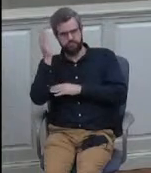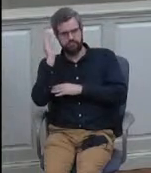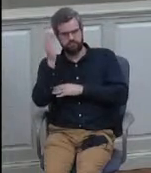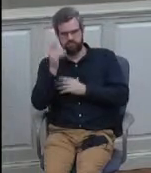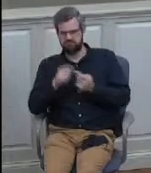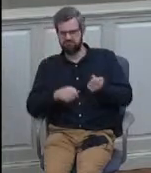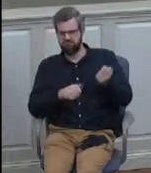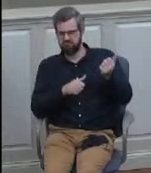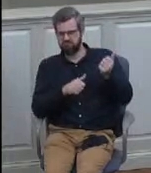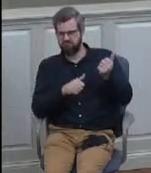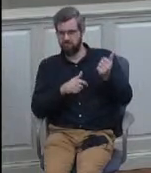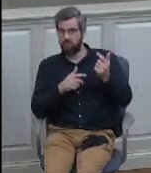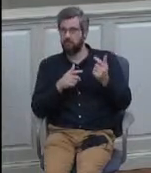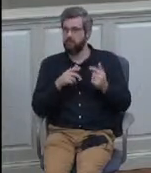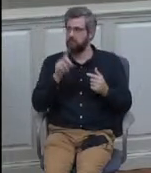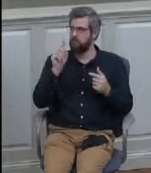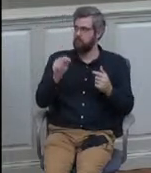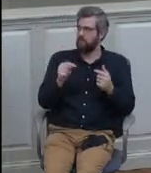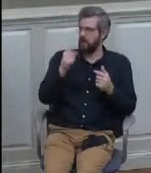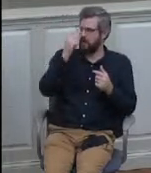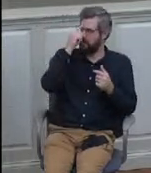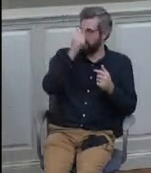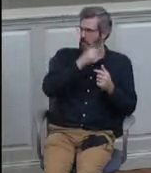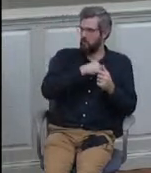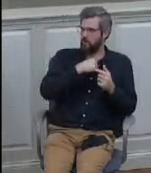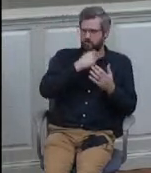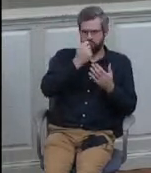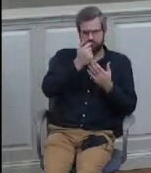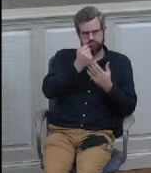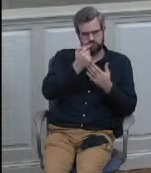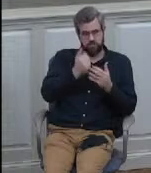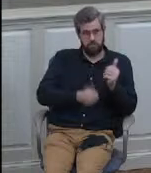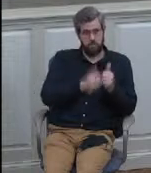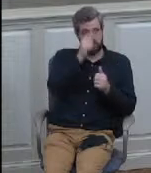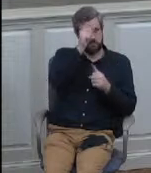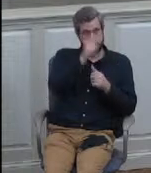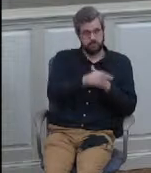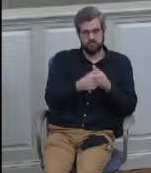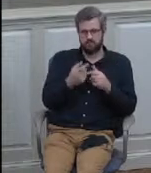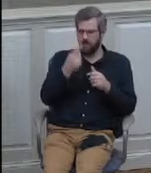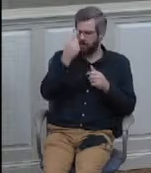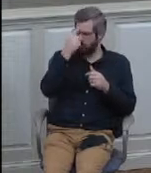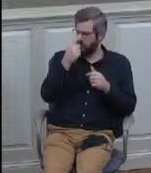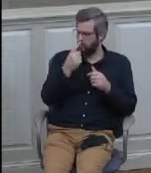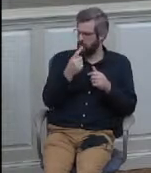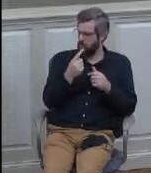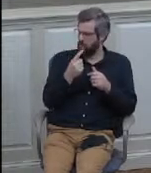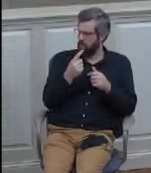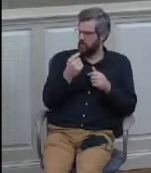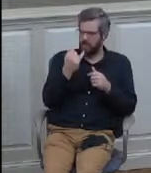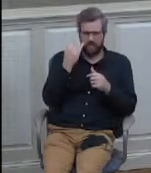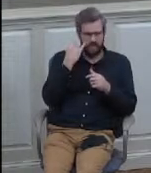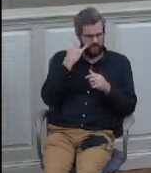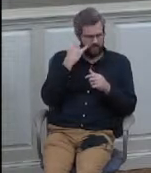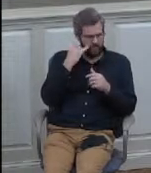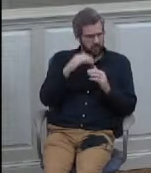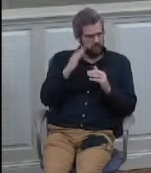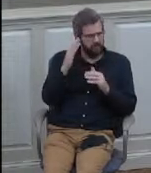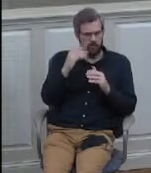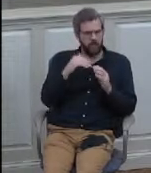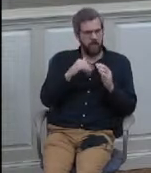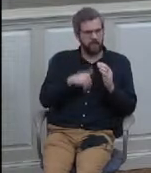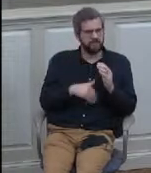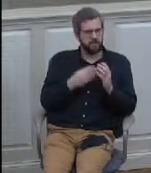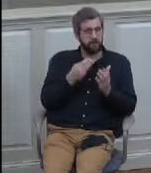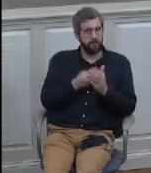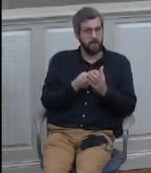I think we did eliminate most, if not all of them, but I was thinking maybe if it was over a certain dollar or under a certain